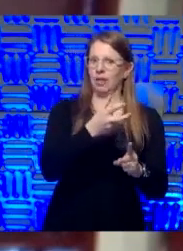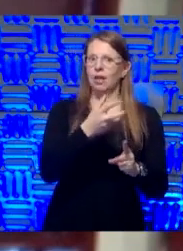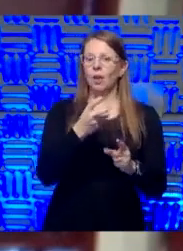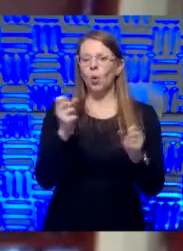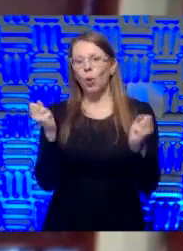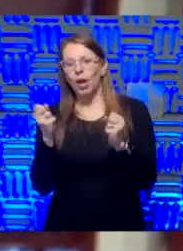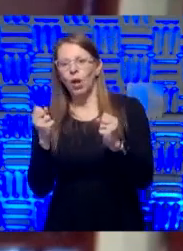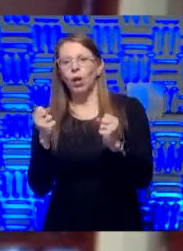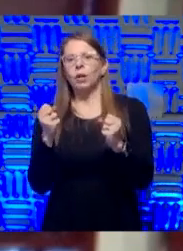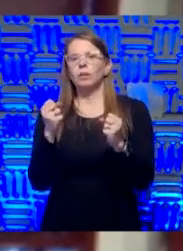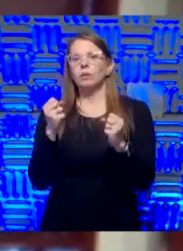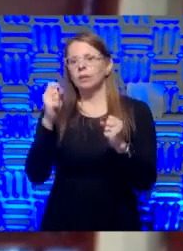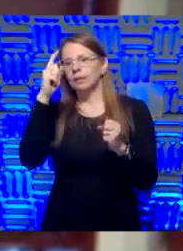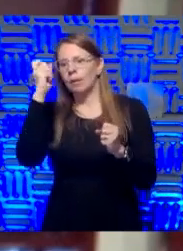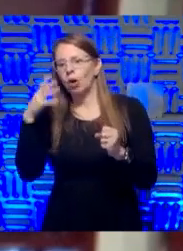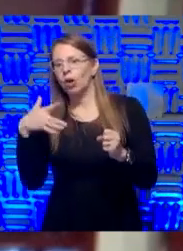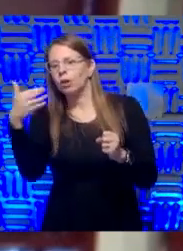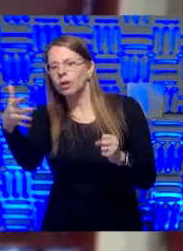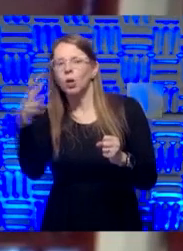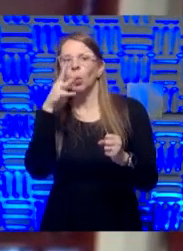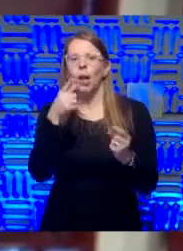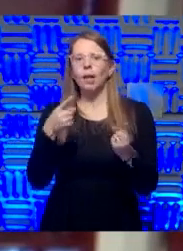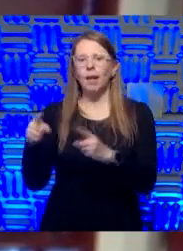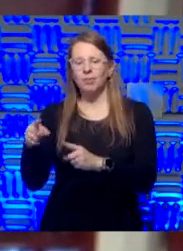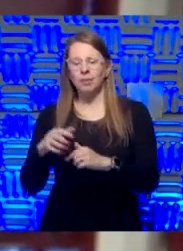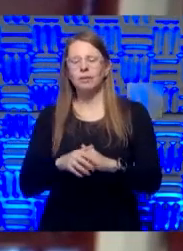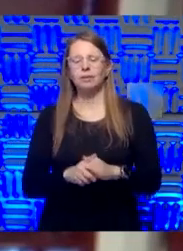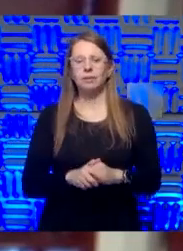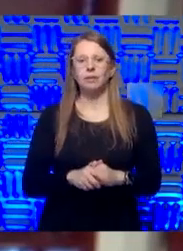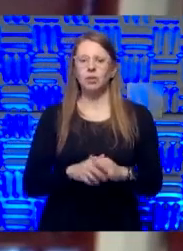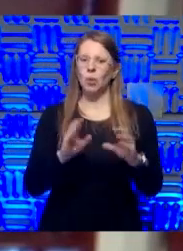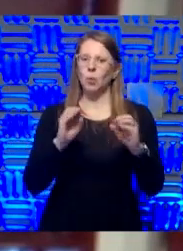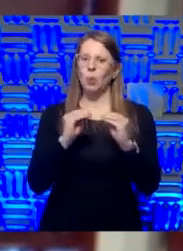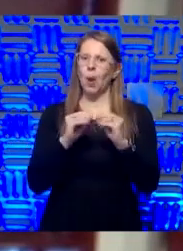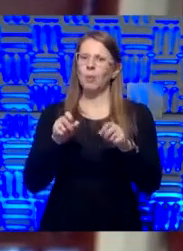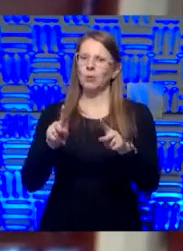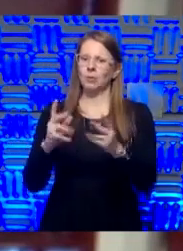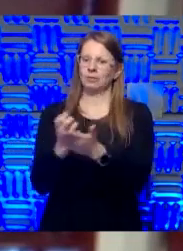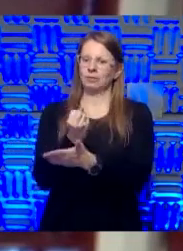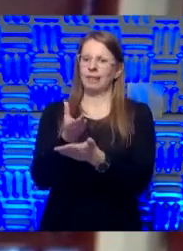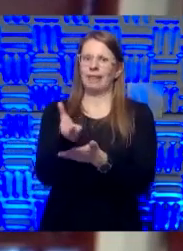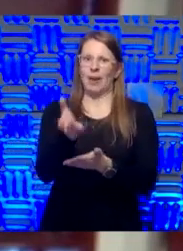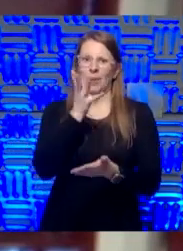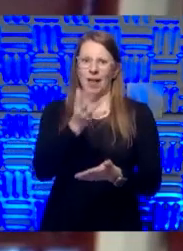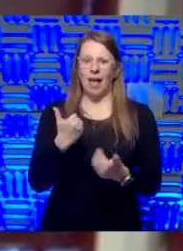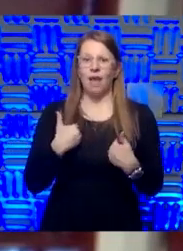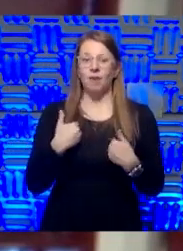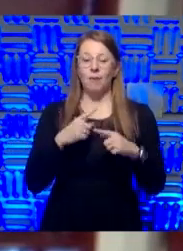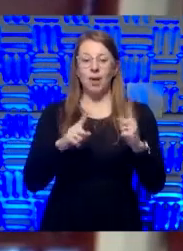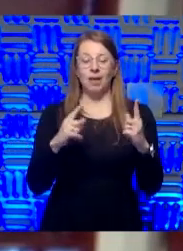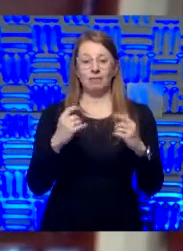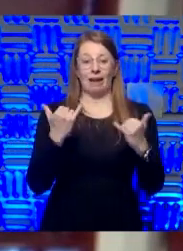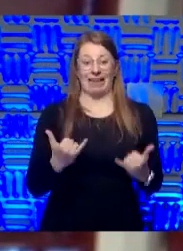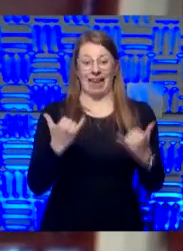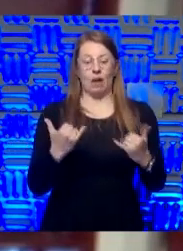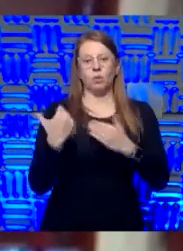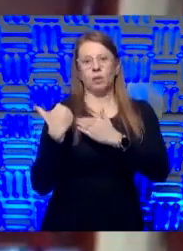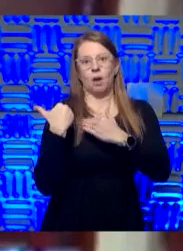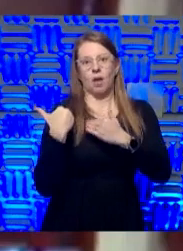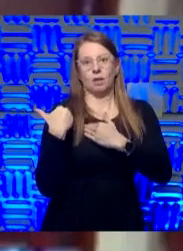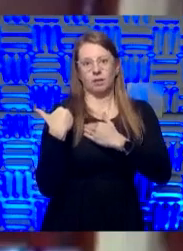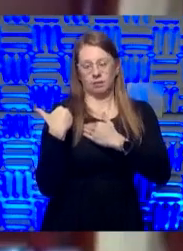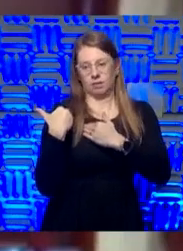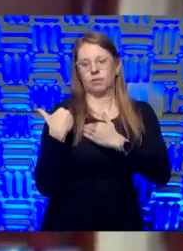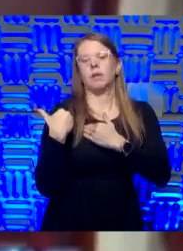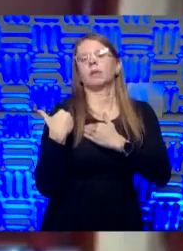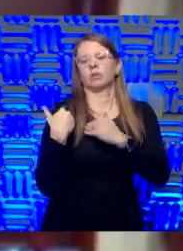and we'll still have the opportunity to participate, but we all have a responsibility now to make that sooner